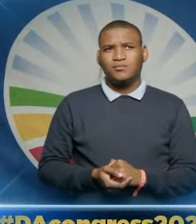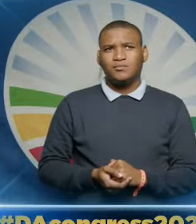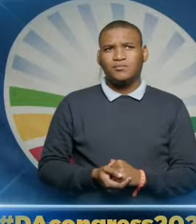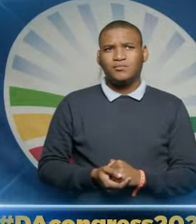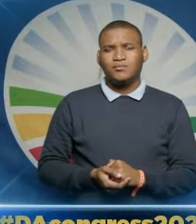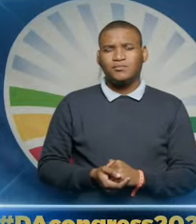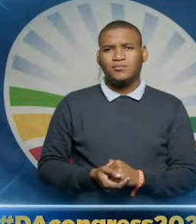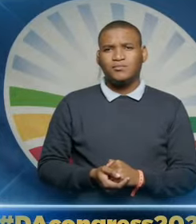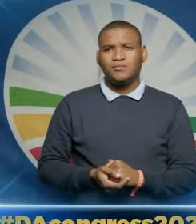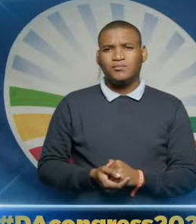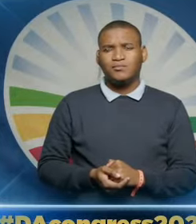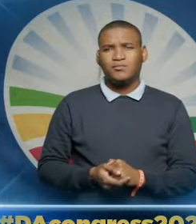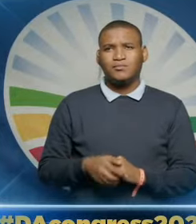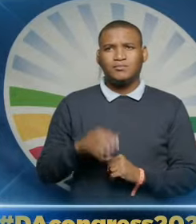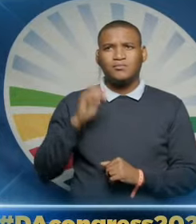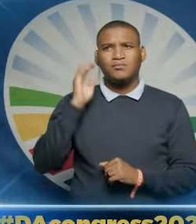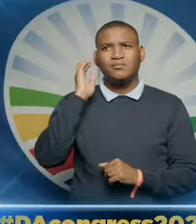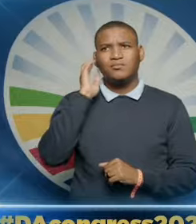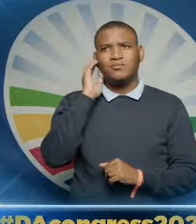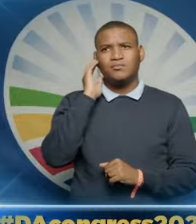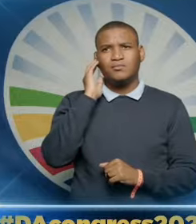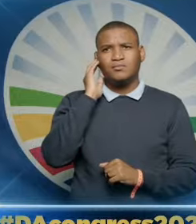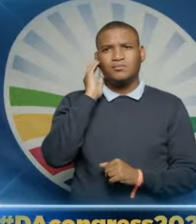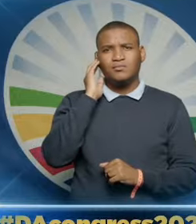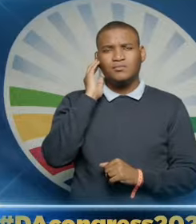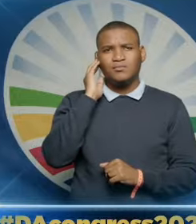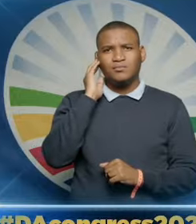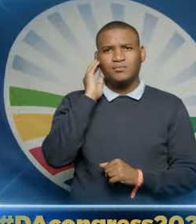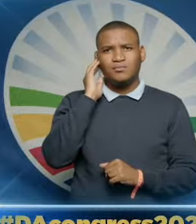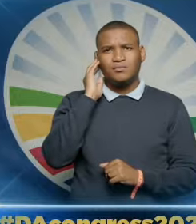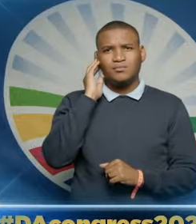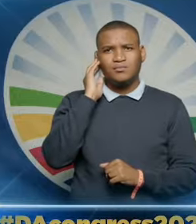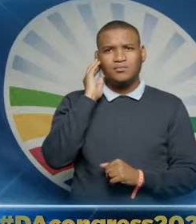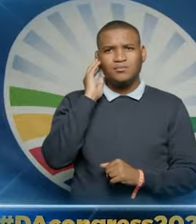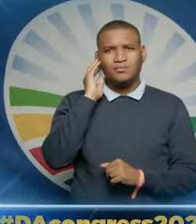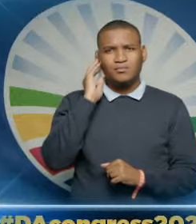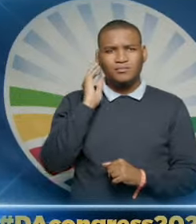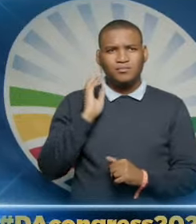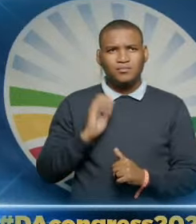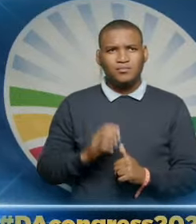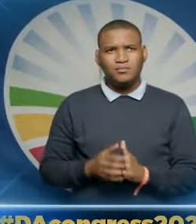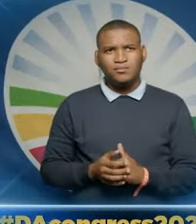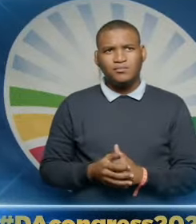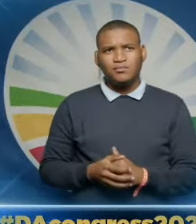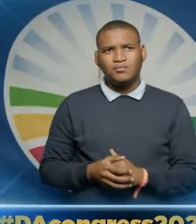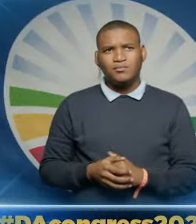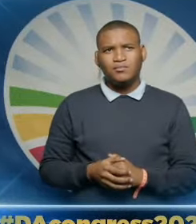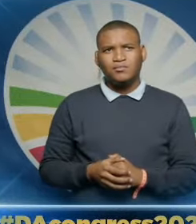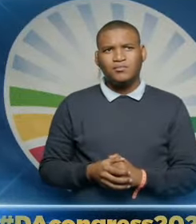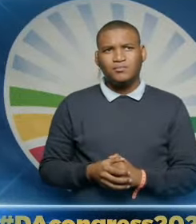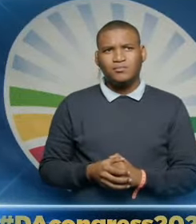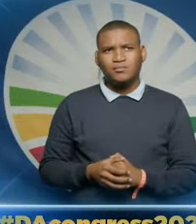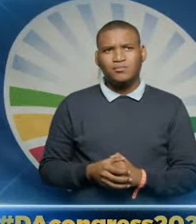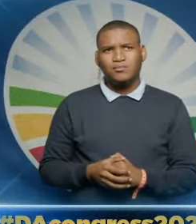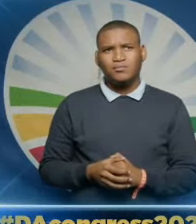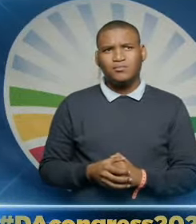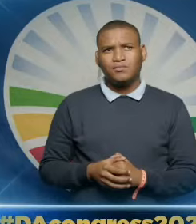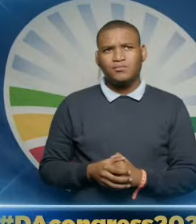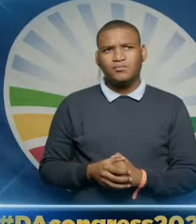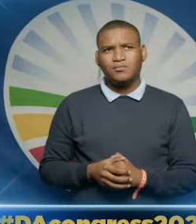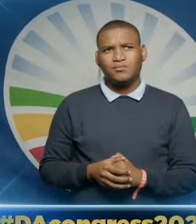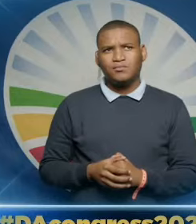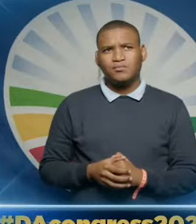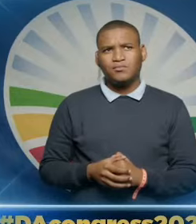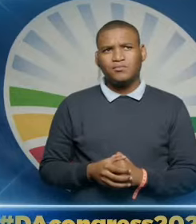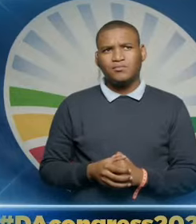constitutional amendments. So I think delegates have actually quite enjoyed this very slick way of doing things and very, very rapid processing of our constitutional